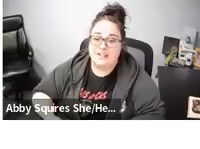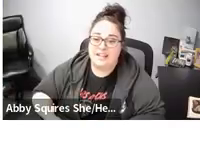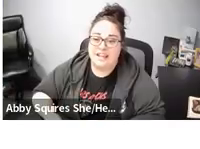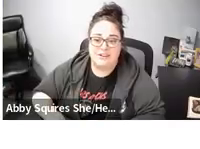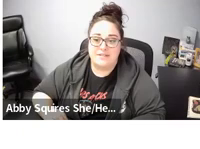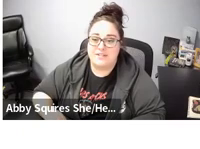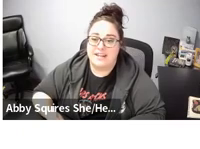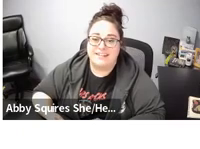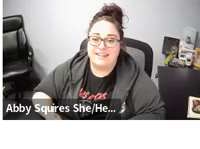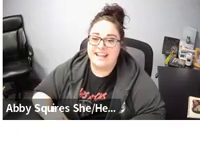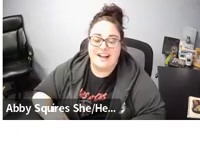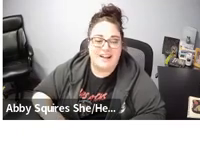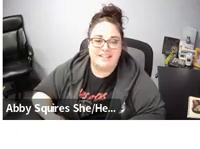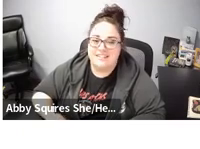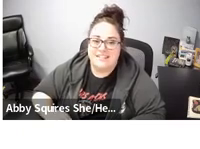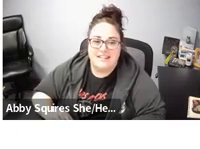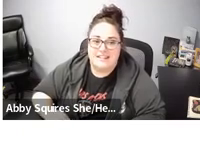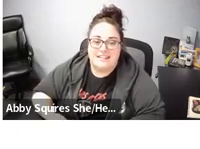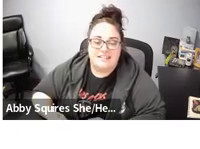so good. I agree with you, Tyler.